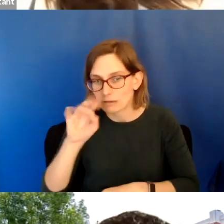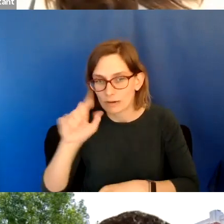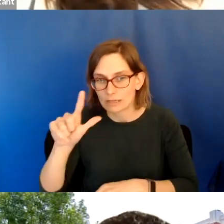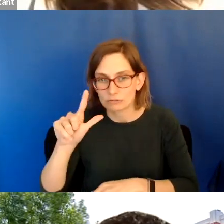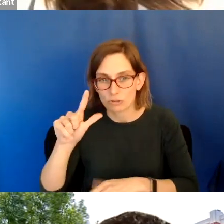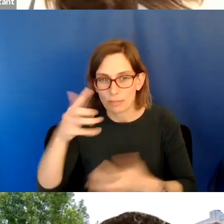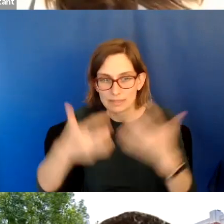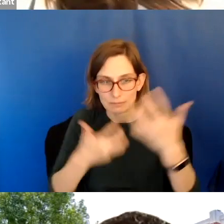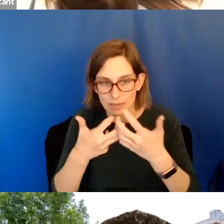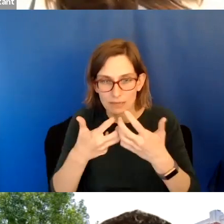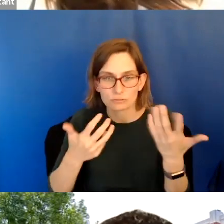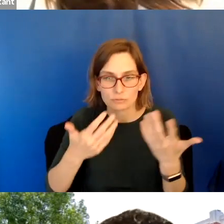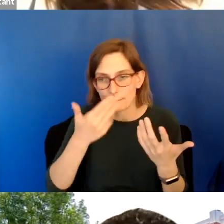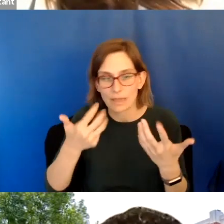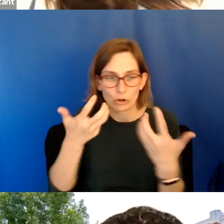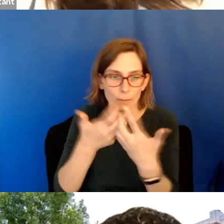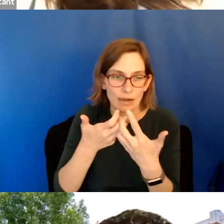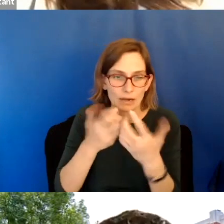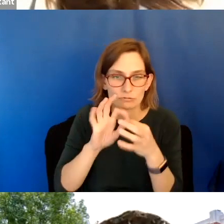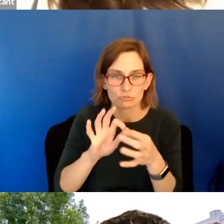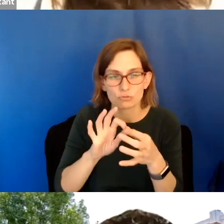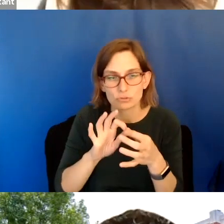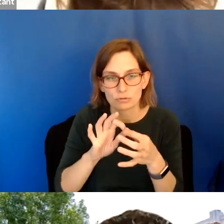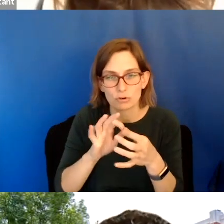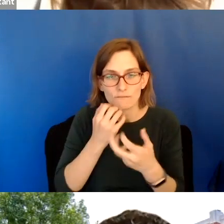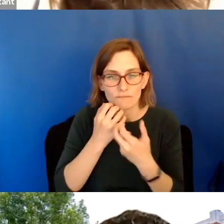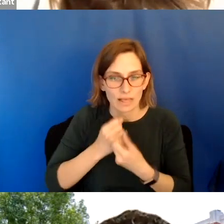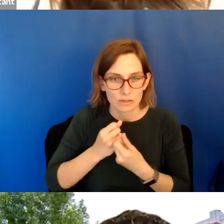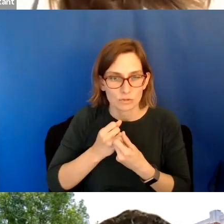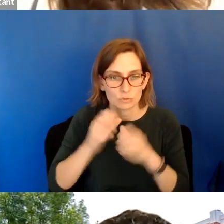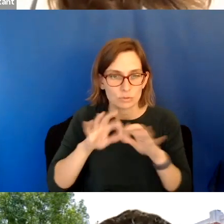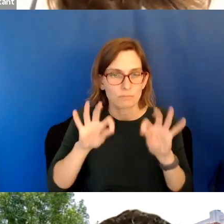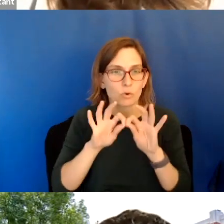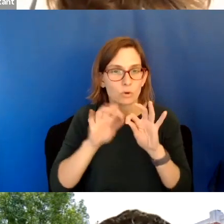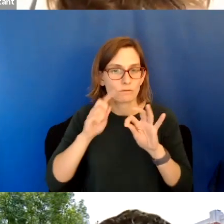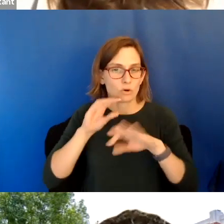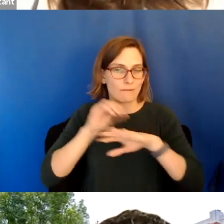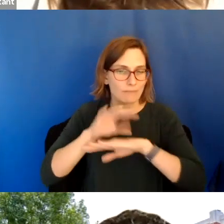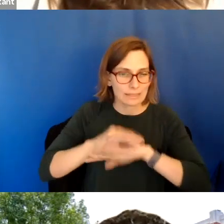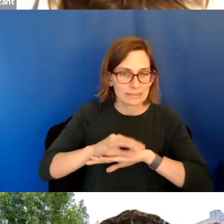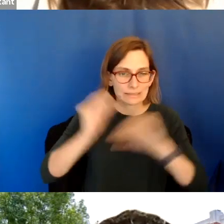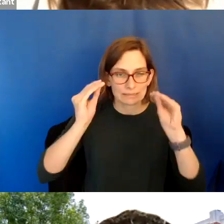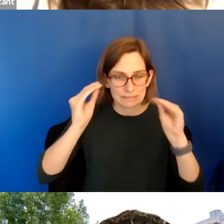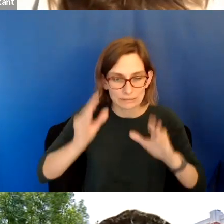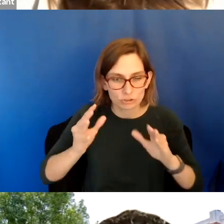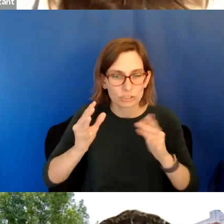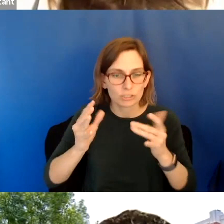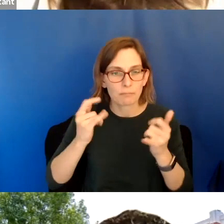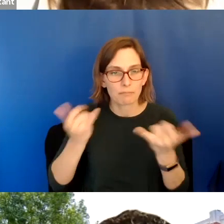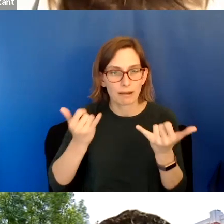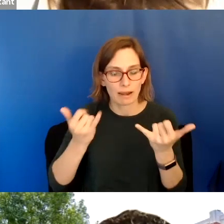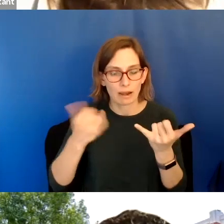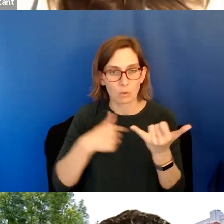is a more better match in terms of values that are important to advising and teaching. But for now, where we are